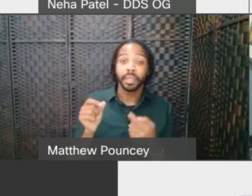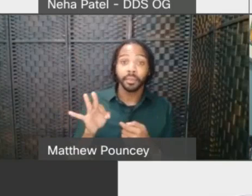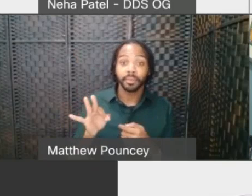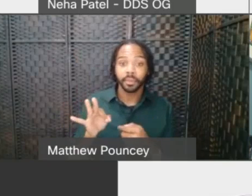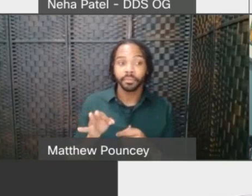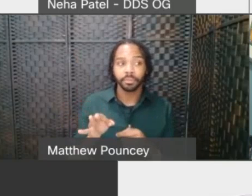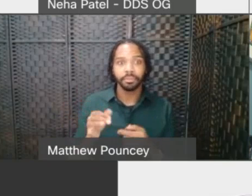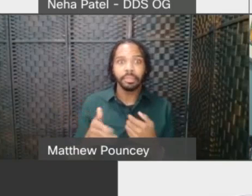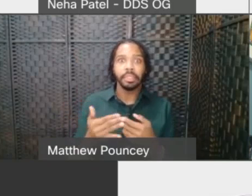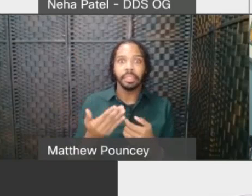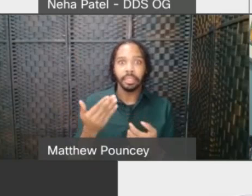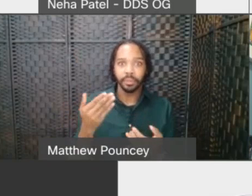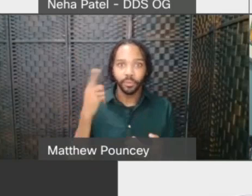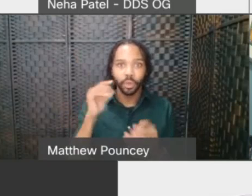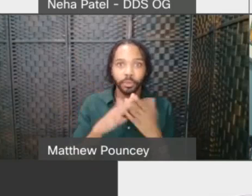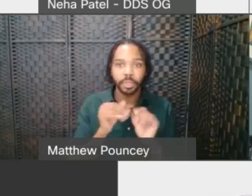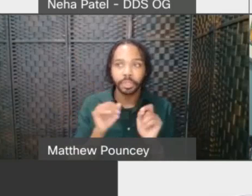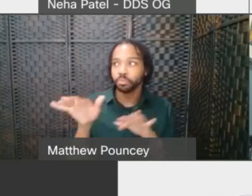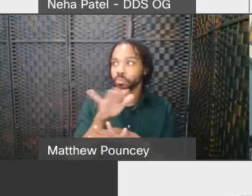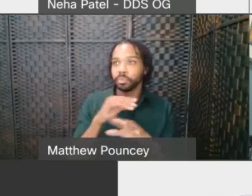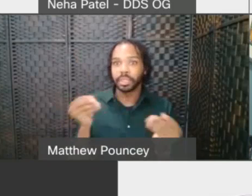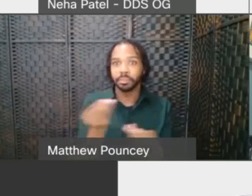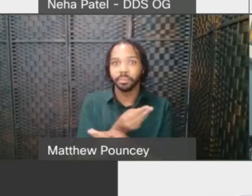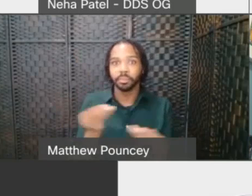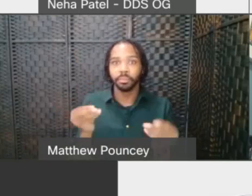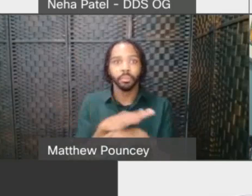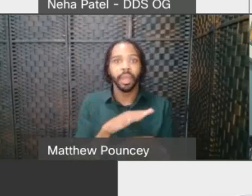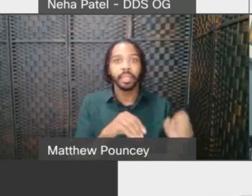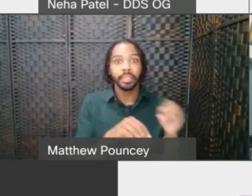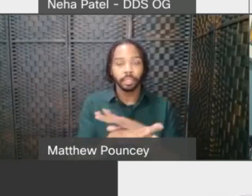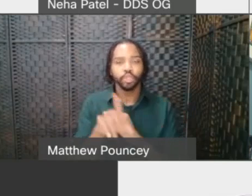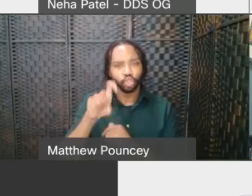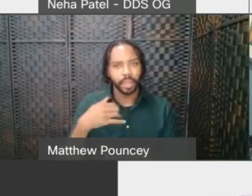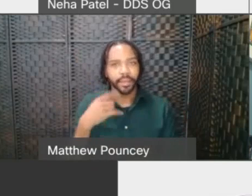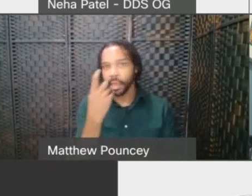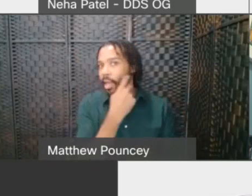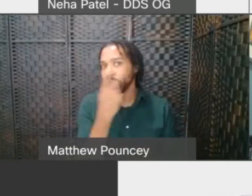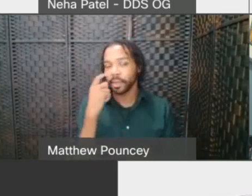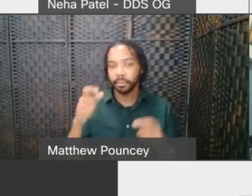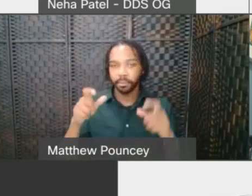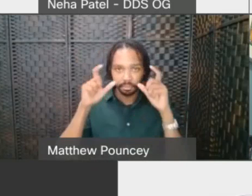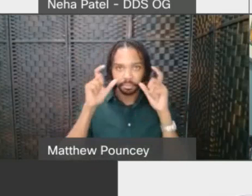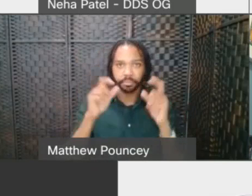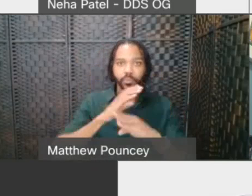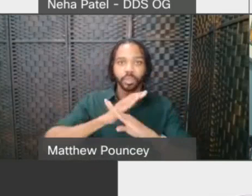should still be worn, rather universal eye protection. So some of that language that you saw before that